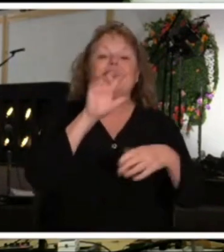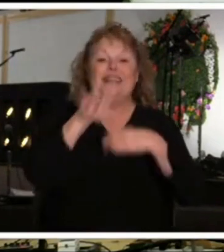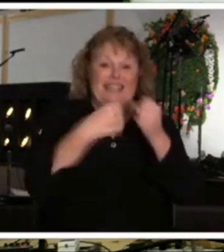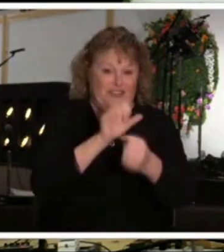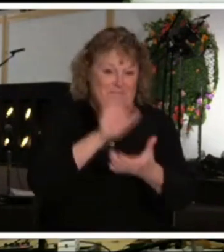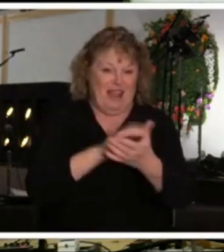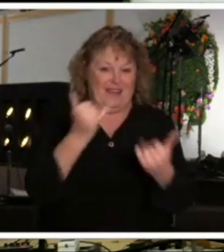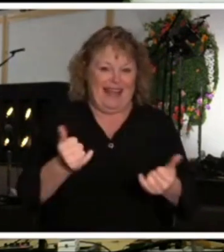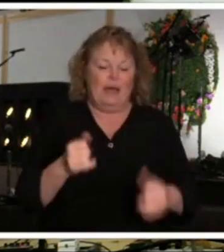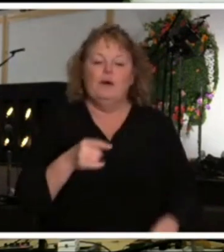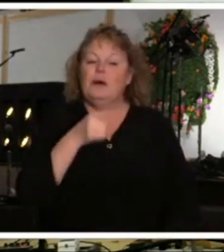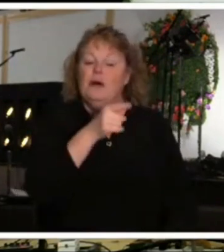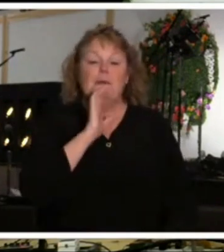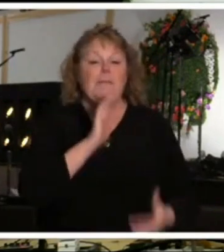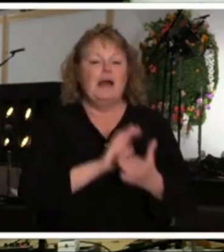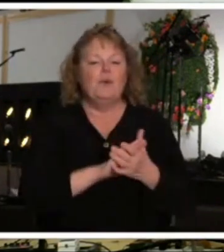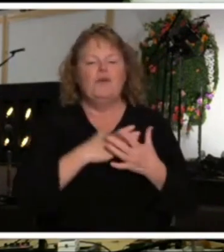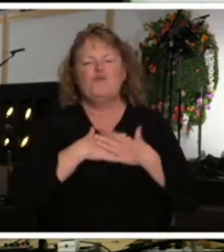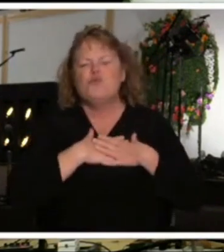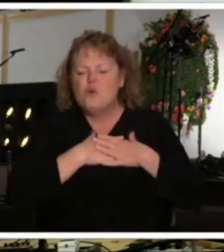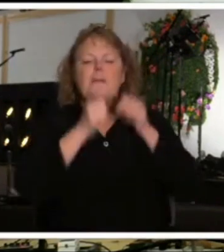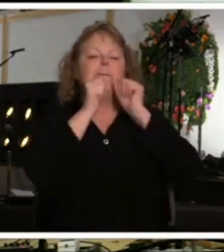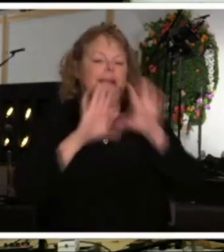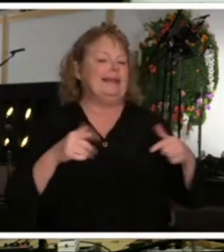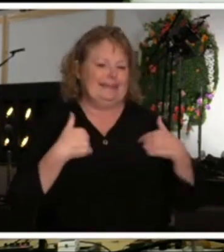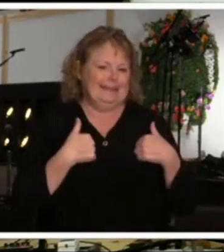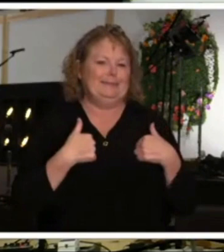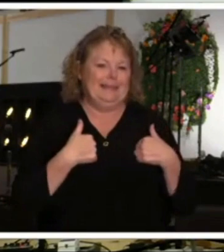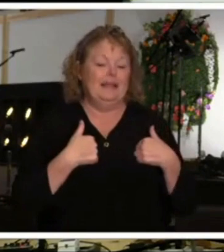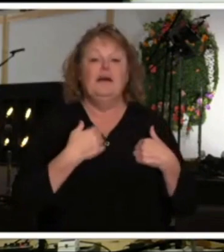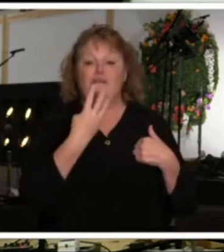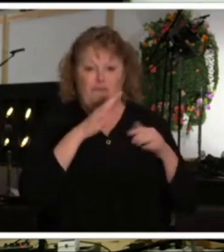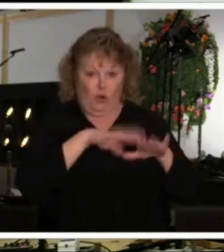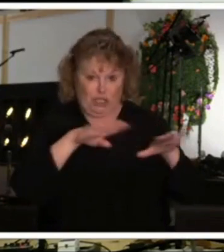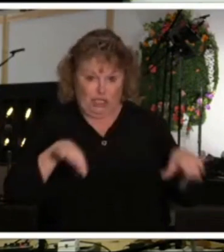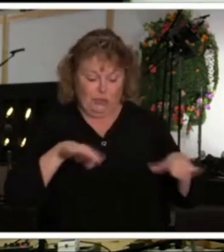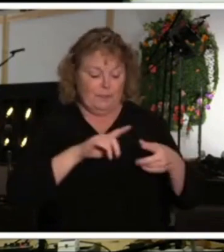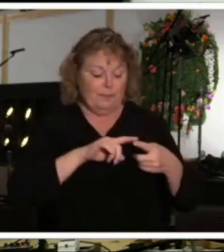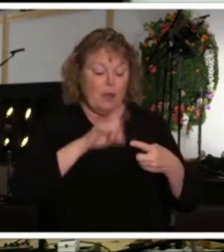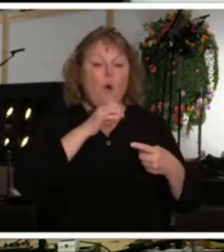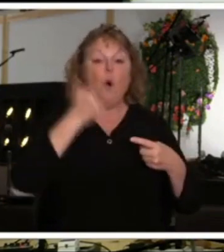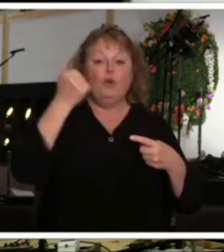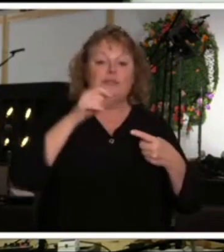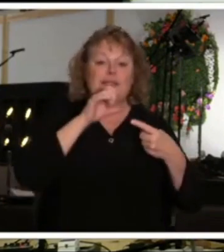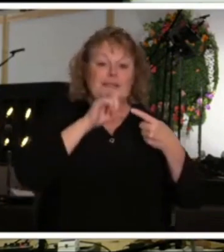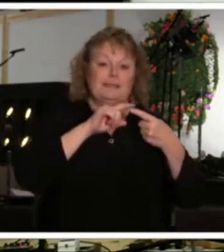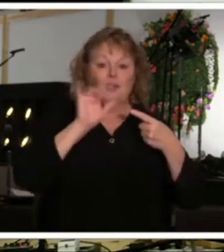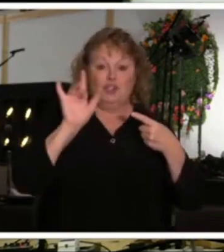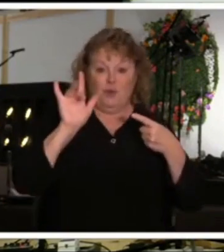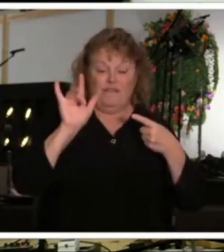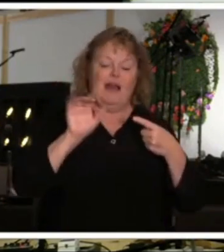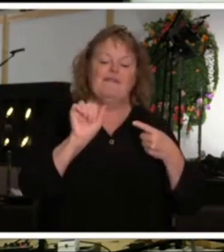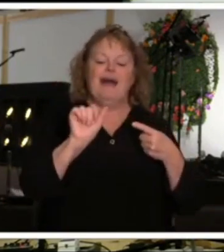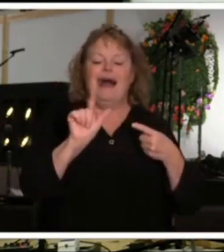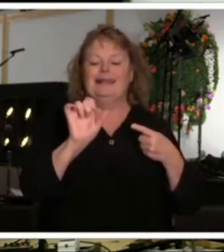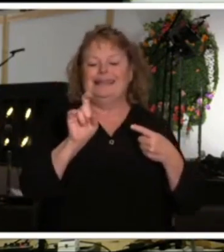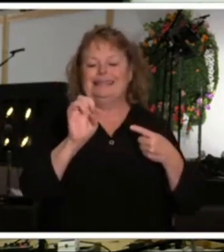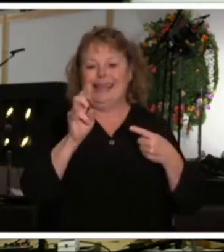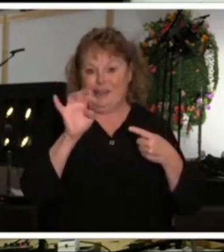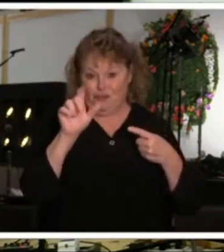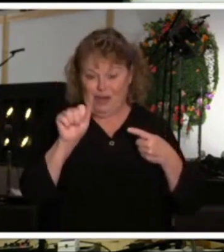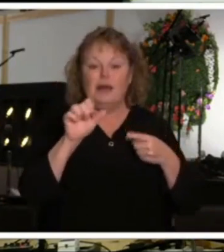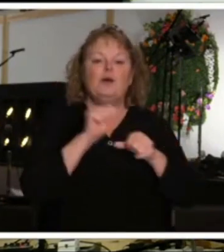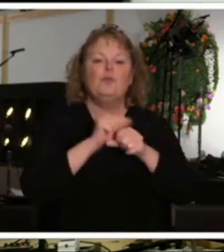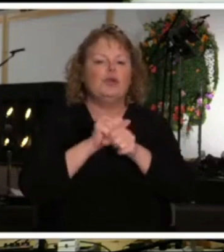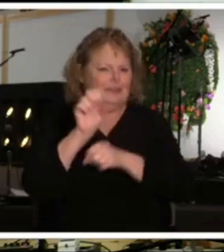So she is a blessing to me. We have four children. Our oldest is 25, Alexandria. She works